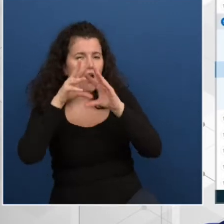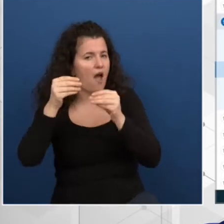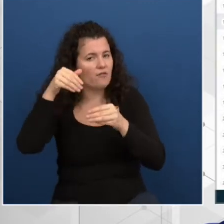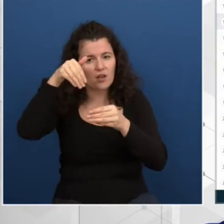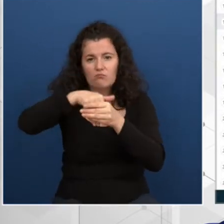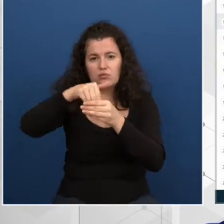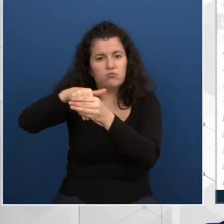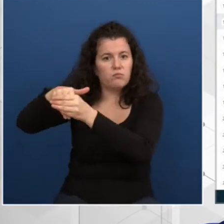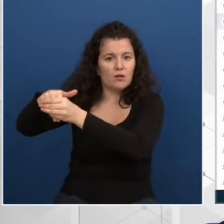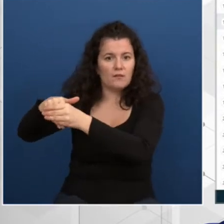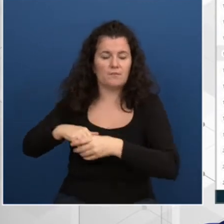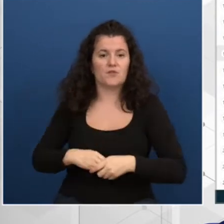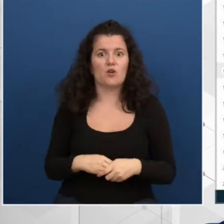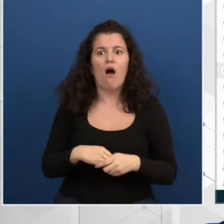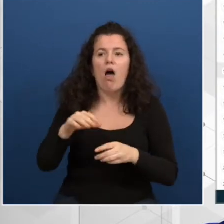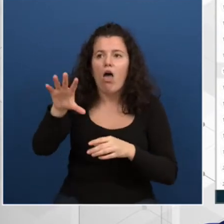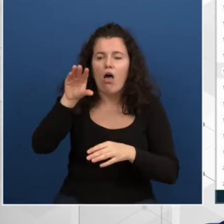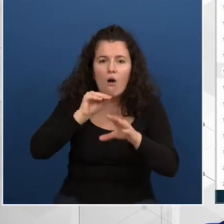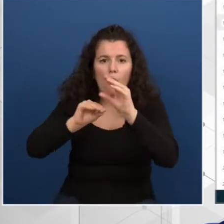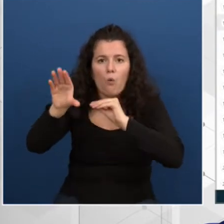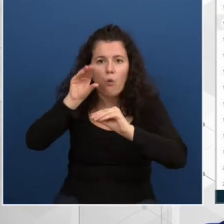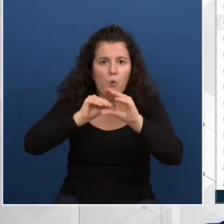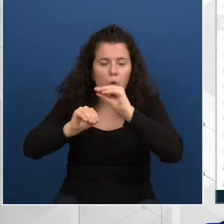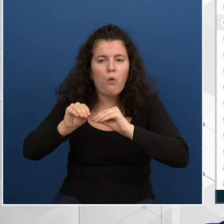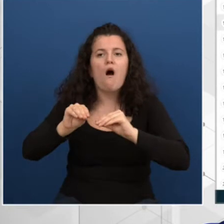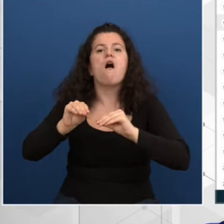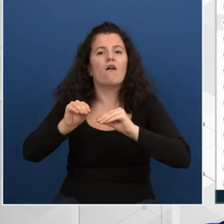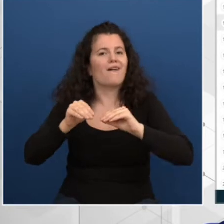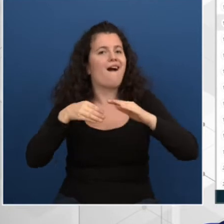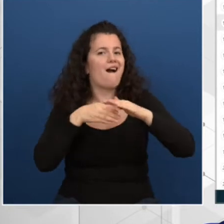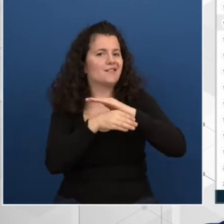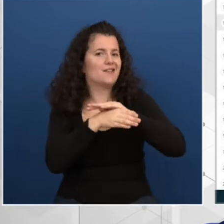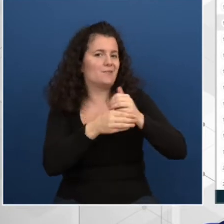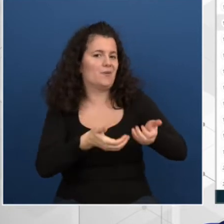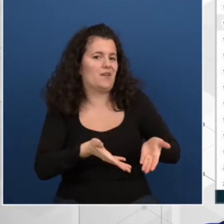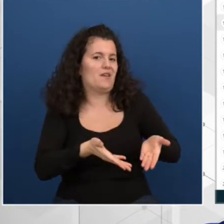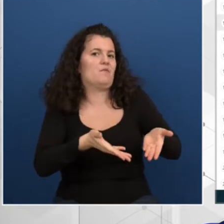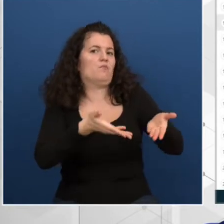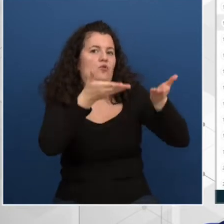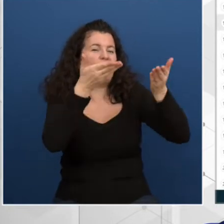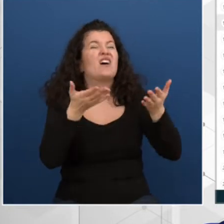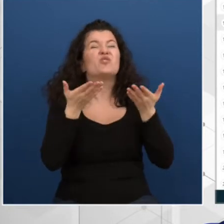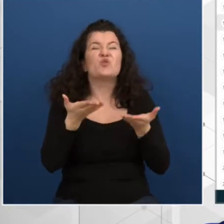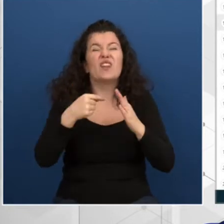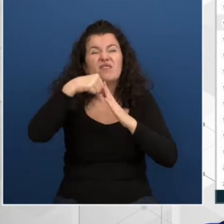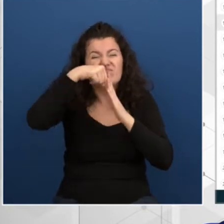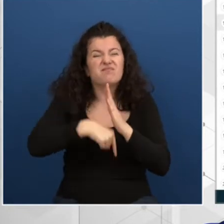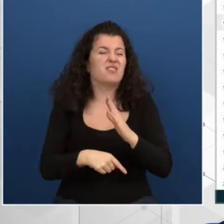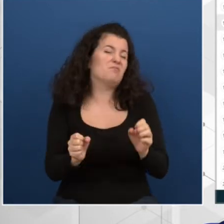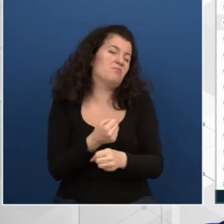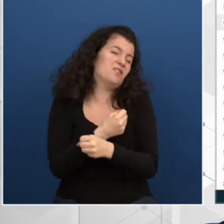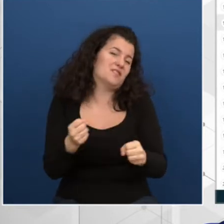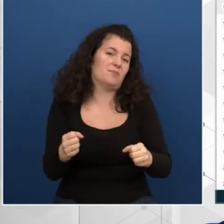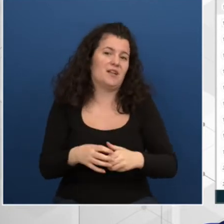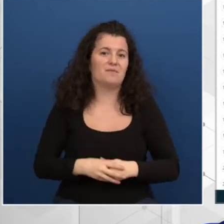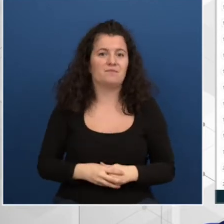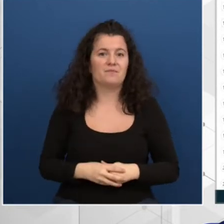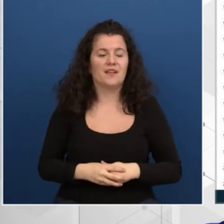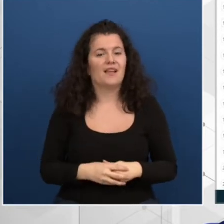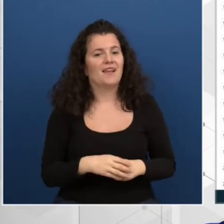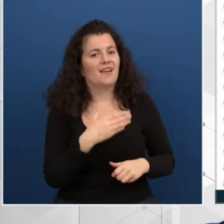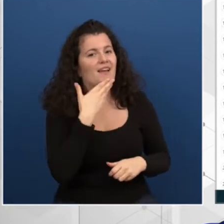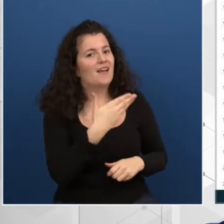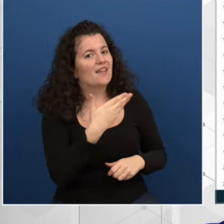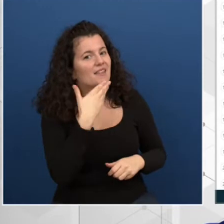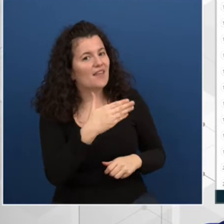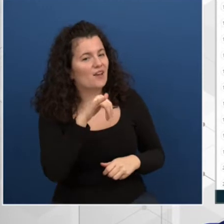lots of ways to learn more and improve the accessibility of your site. A little bit more than we have time for today, though. Thanks for the quick and informative demo,